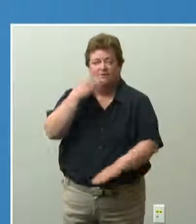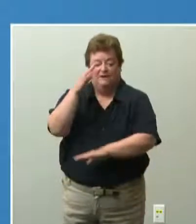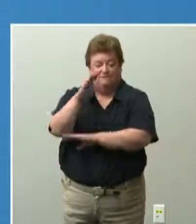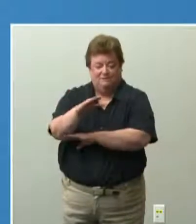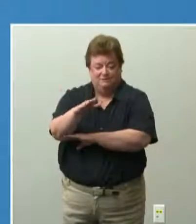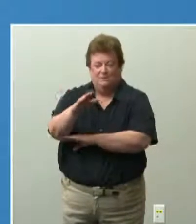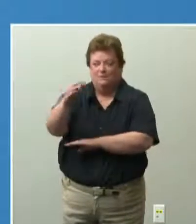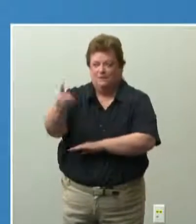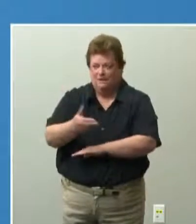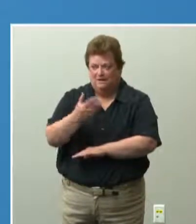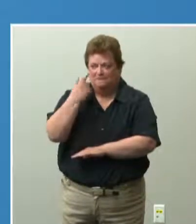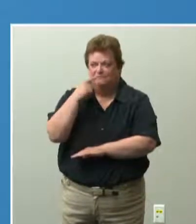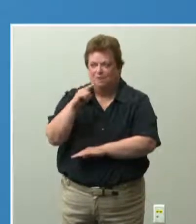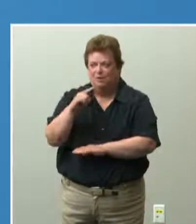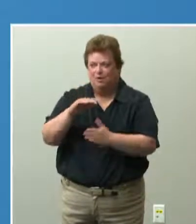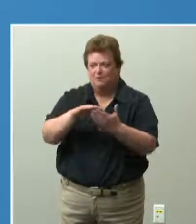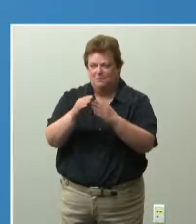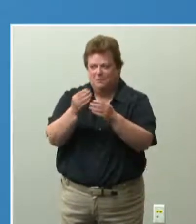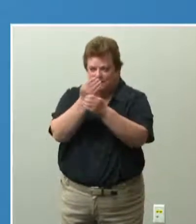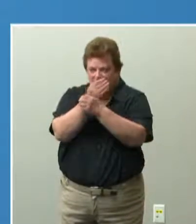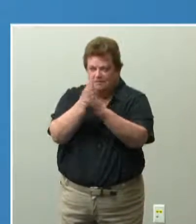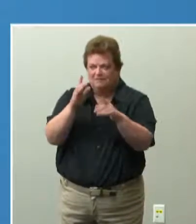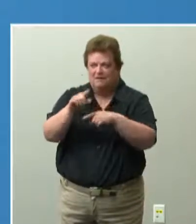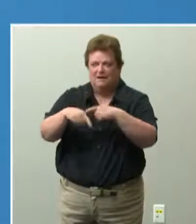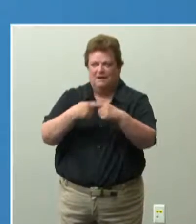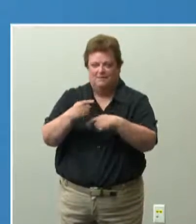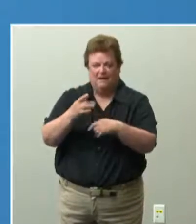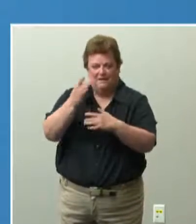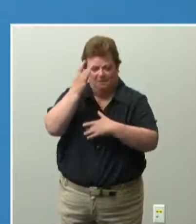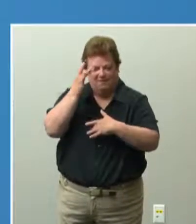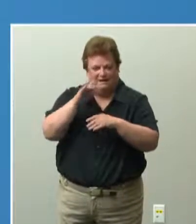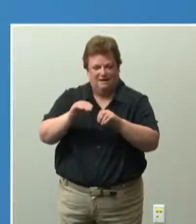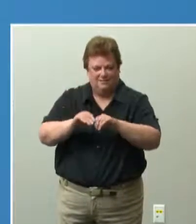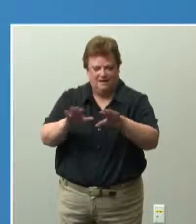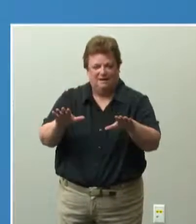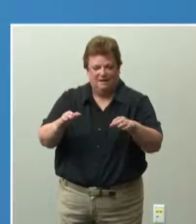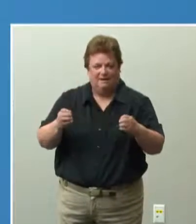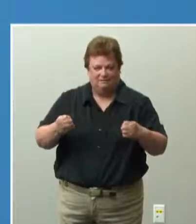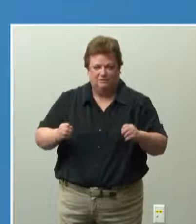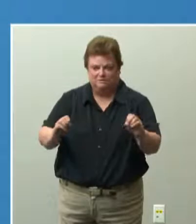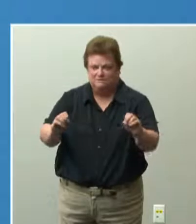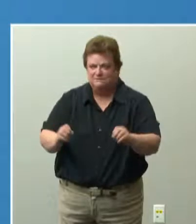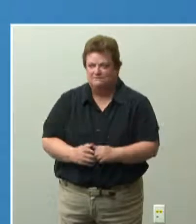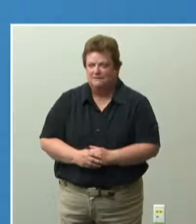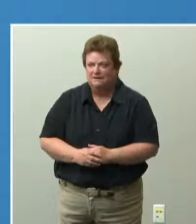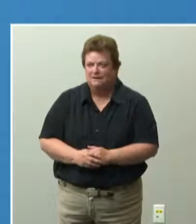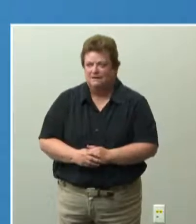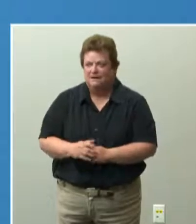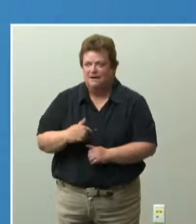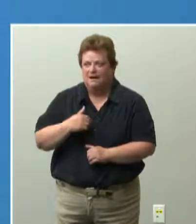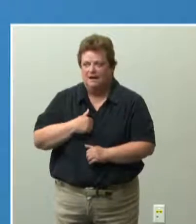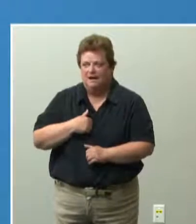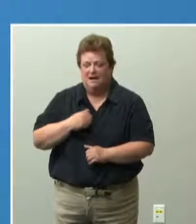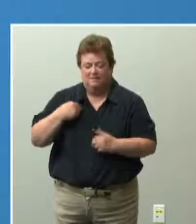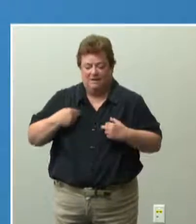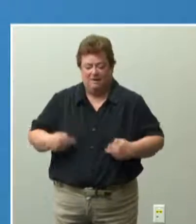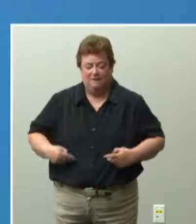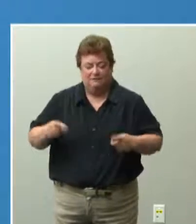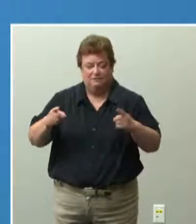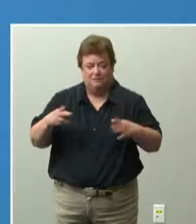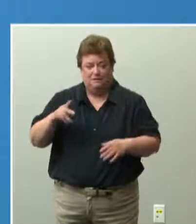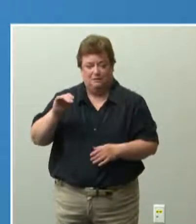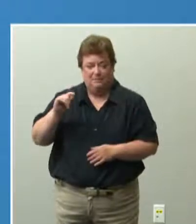Good afternoon and welcome to this community briefing on our ongoing pandemic efforts. I'm Health Director Pat